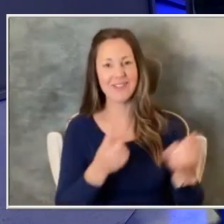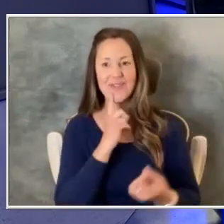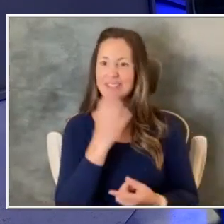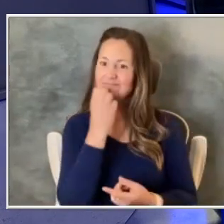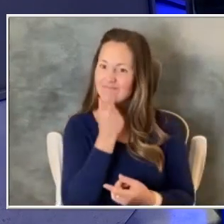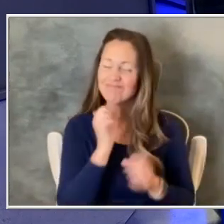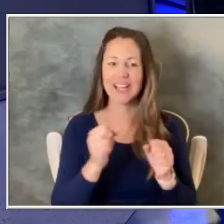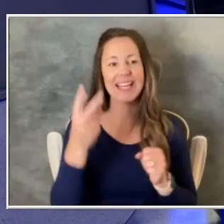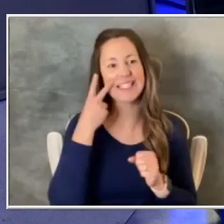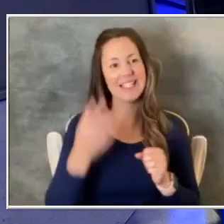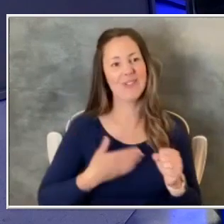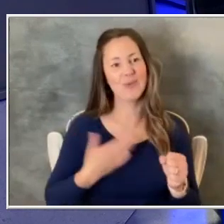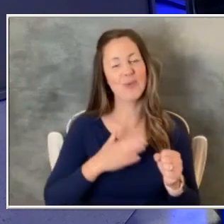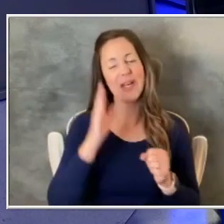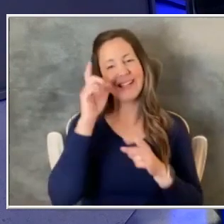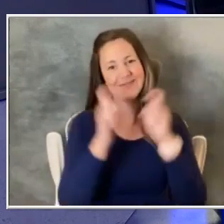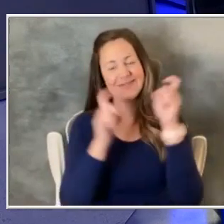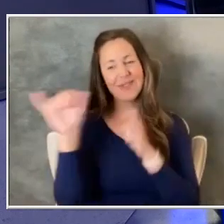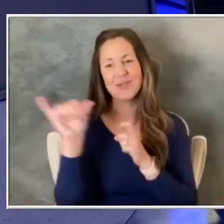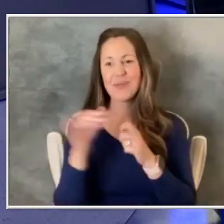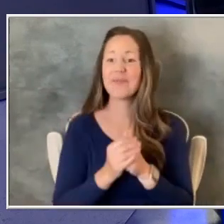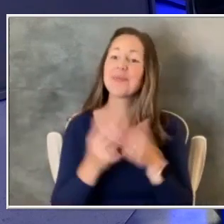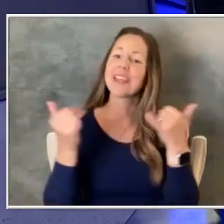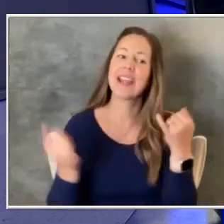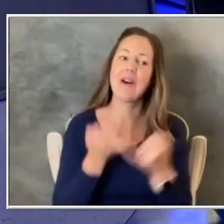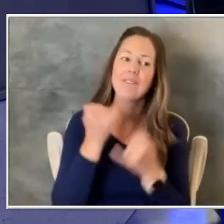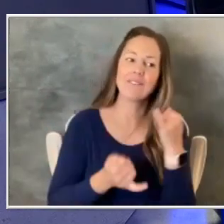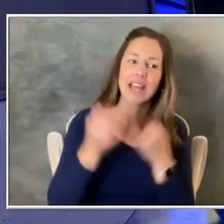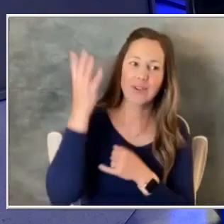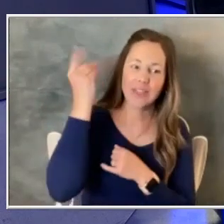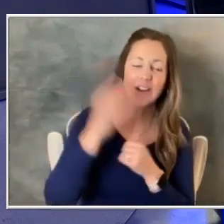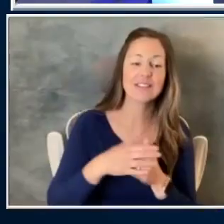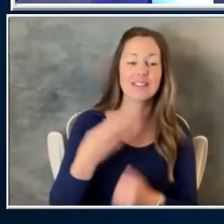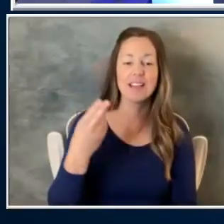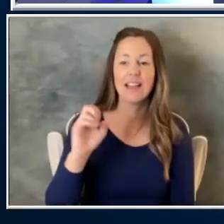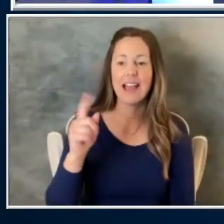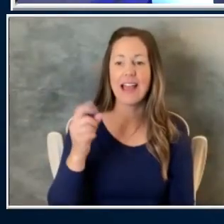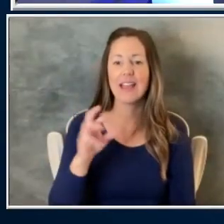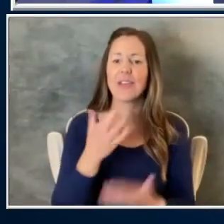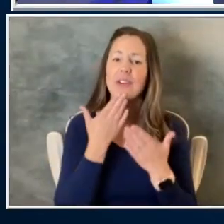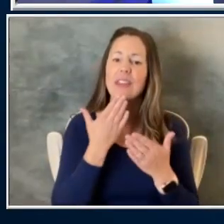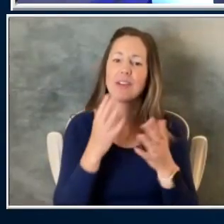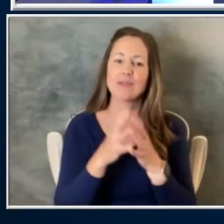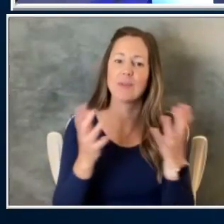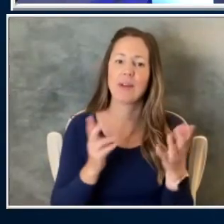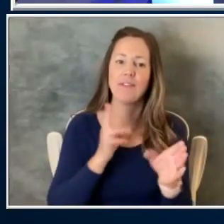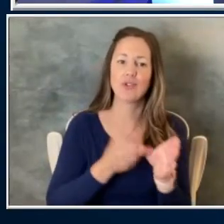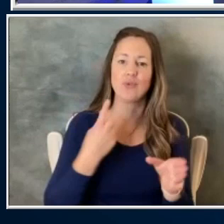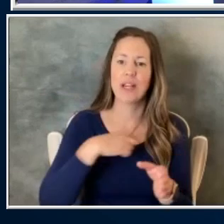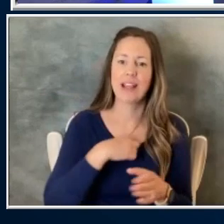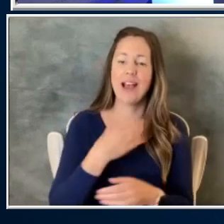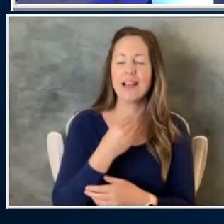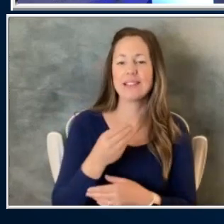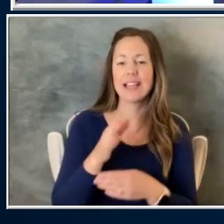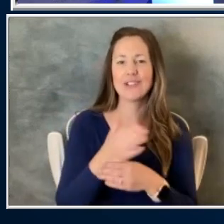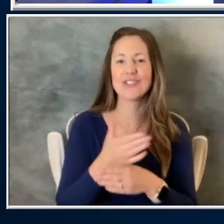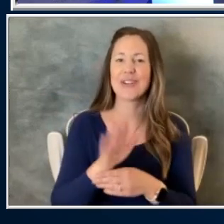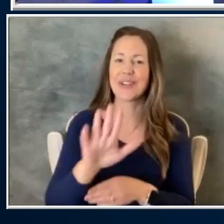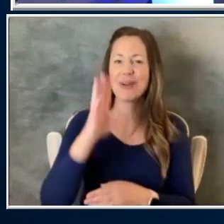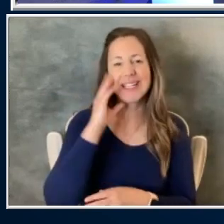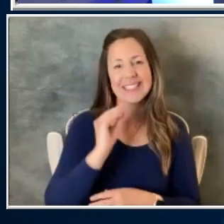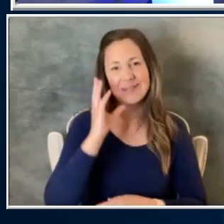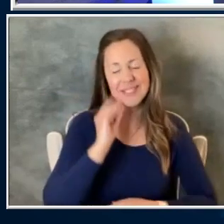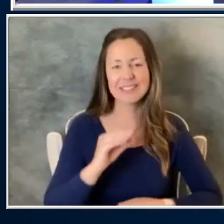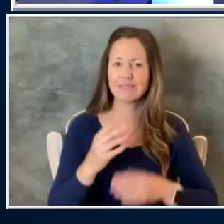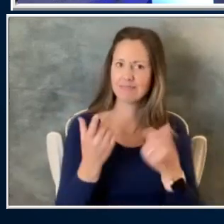your face as well. So let's get our takeaways today. Heather, thank you so much for joining us and sharing your experience. What do you